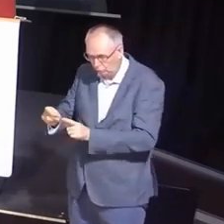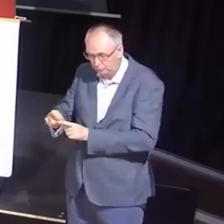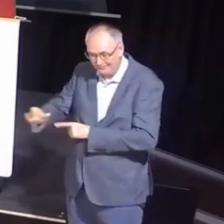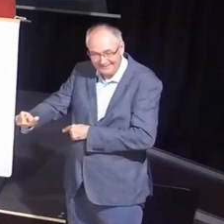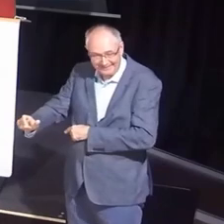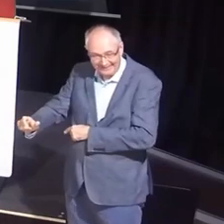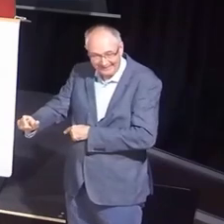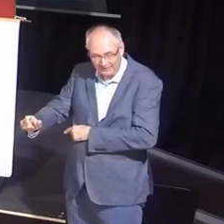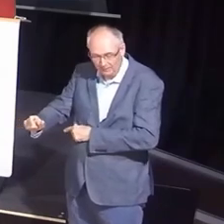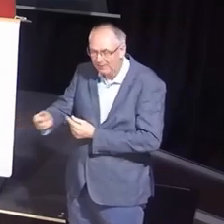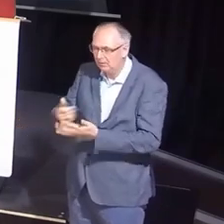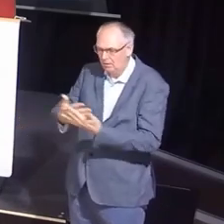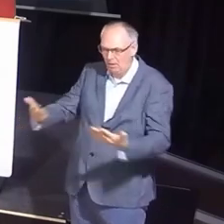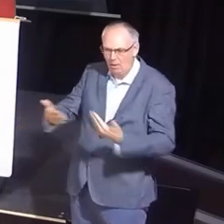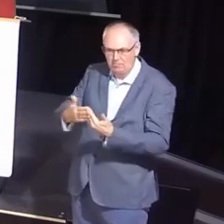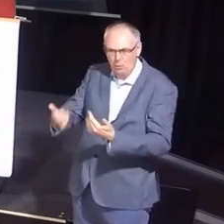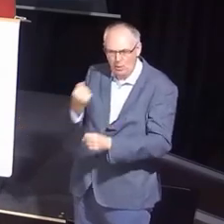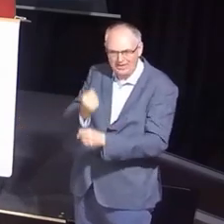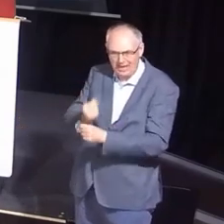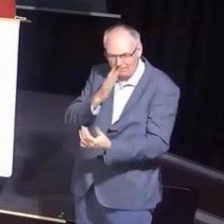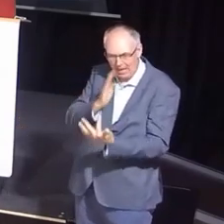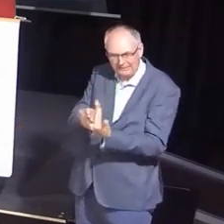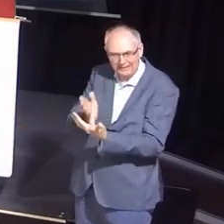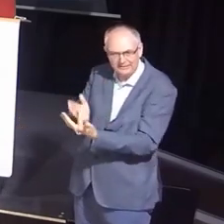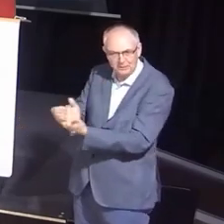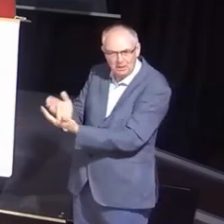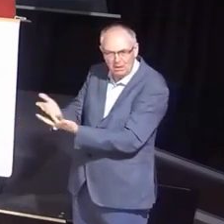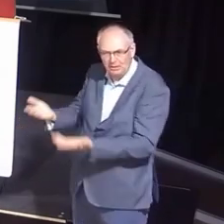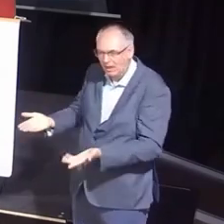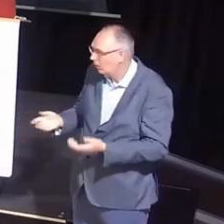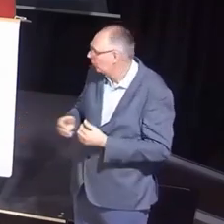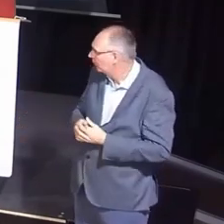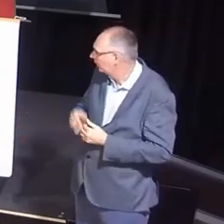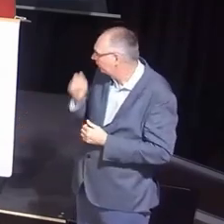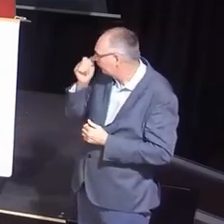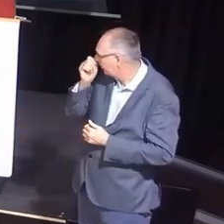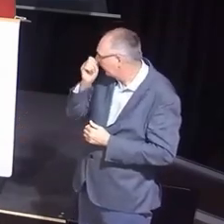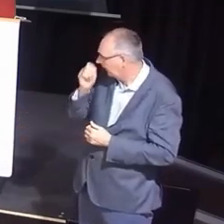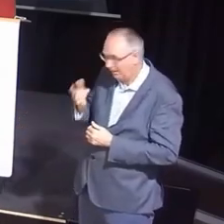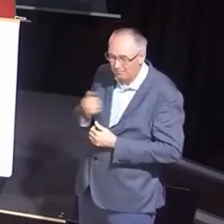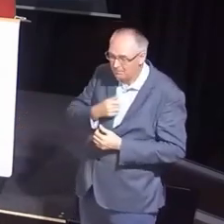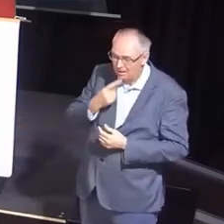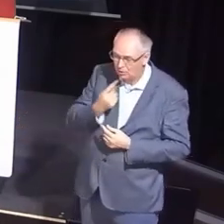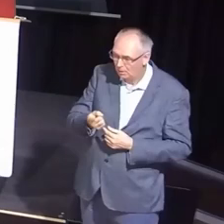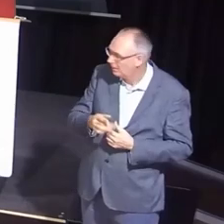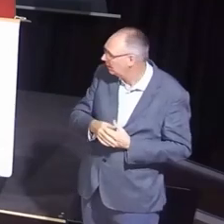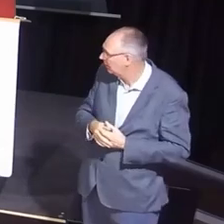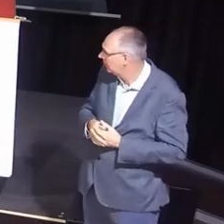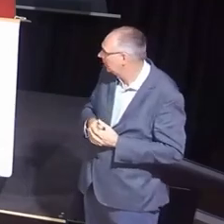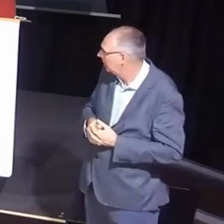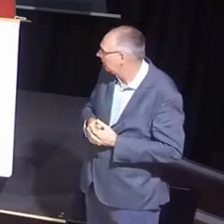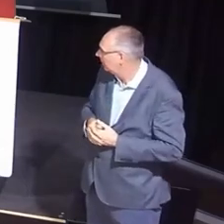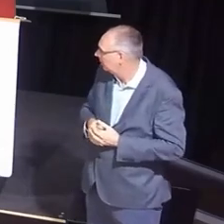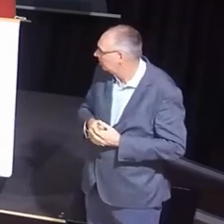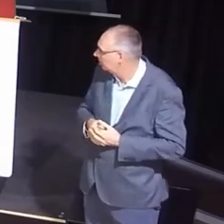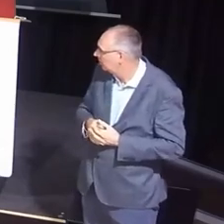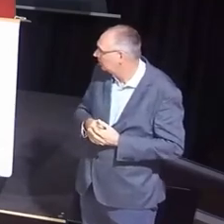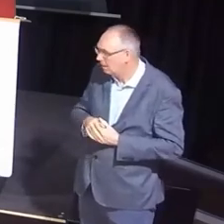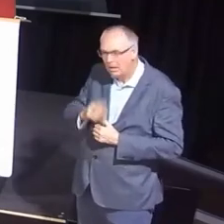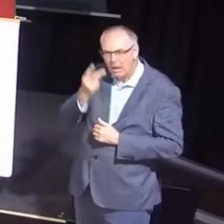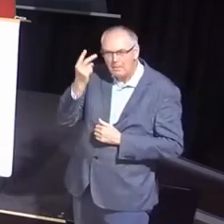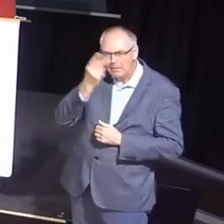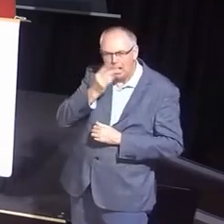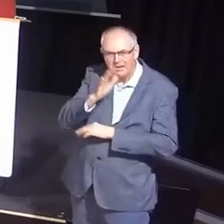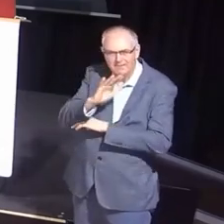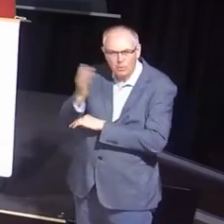so many games for me because I cannot keyboard game. My anecdotal comment that I always say is I played Ori and the Blind Forest platformer on